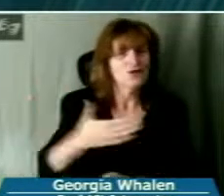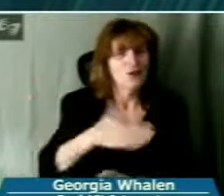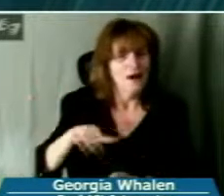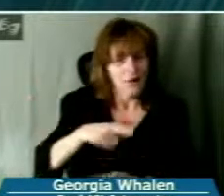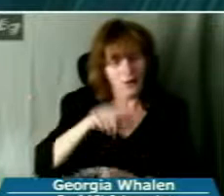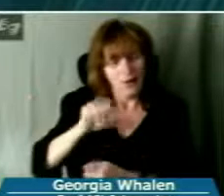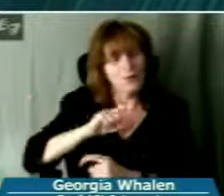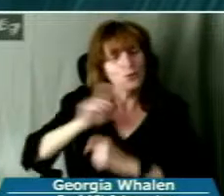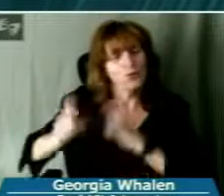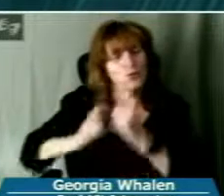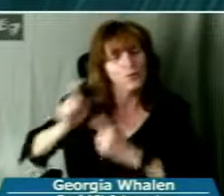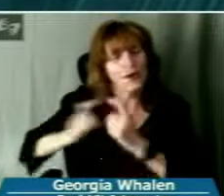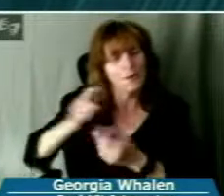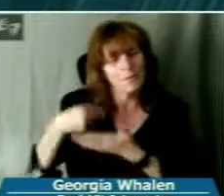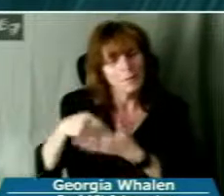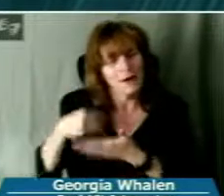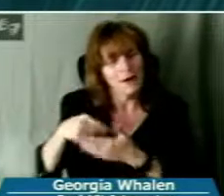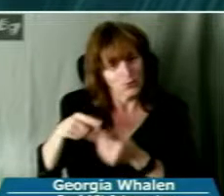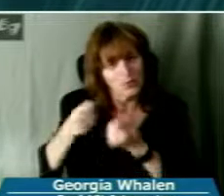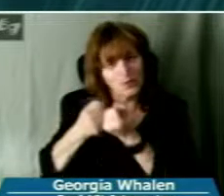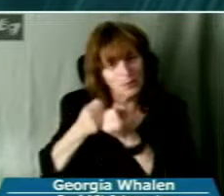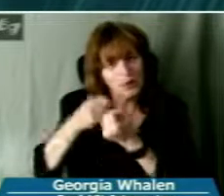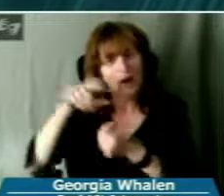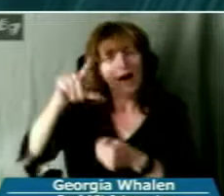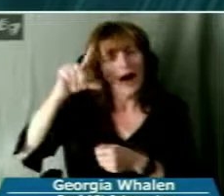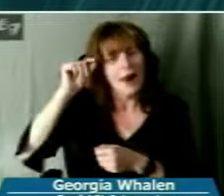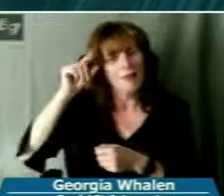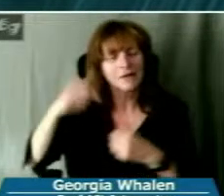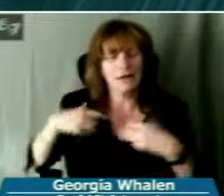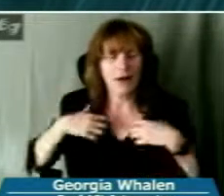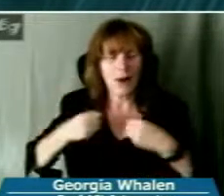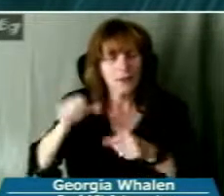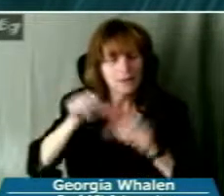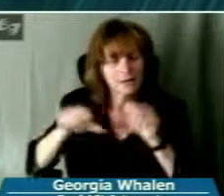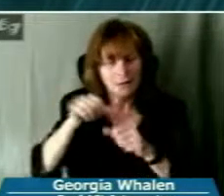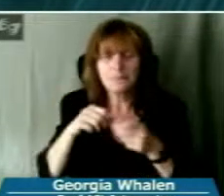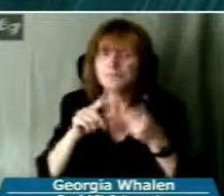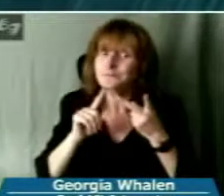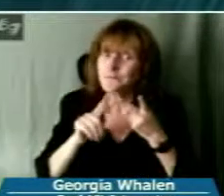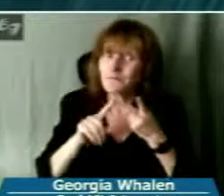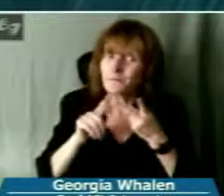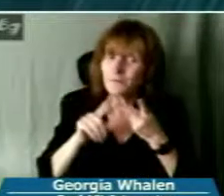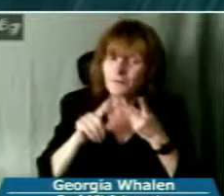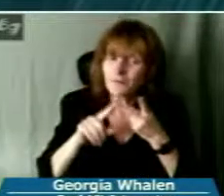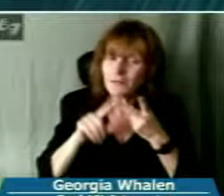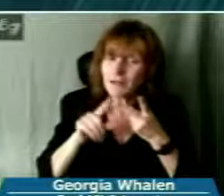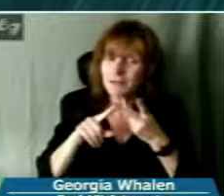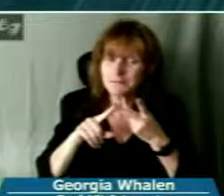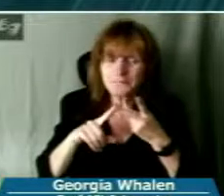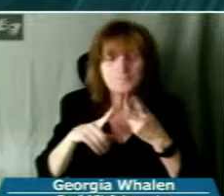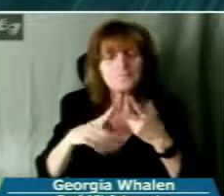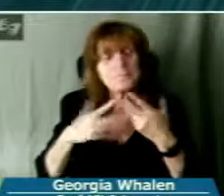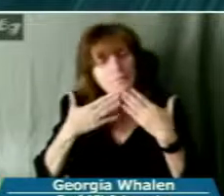community. I'm also going to give a shout out to